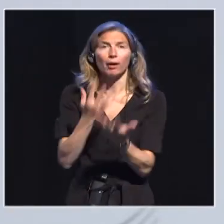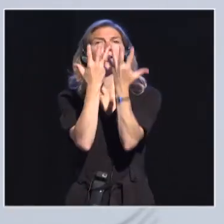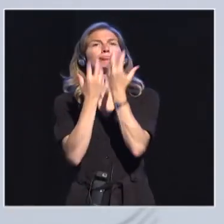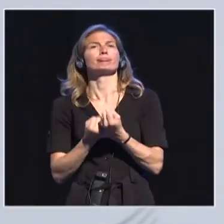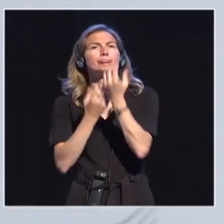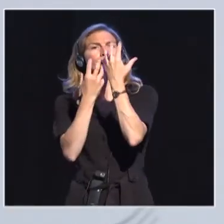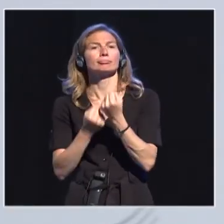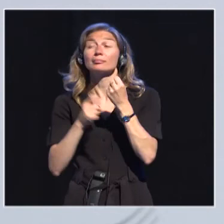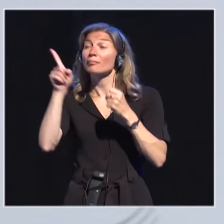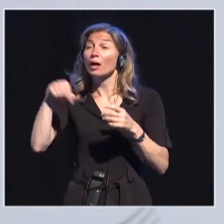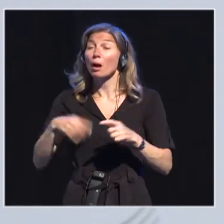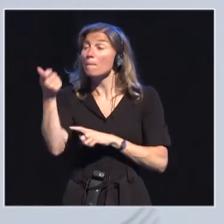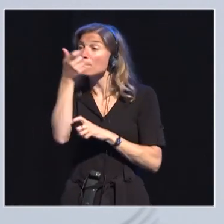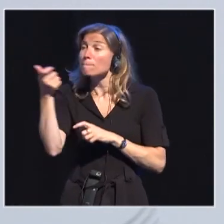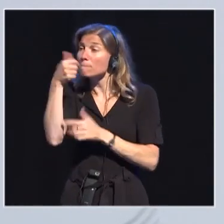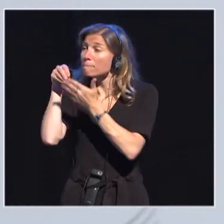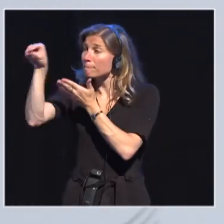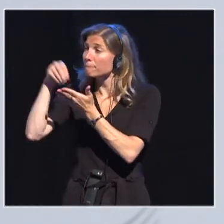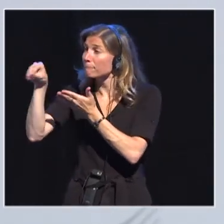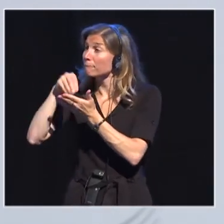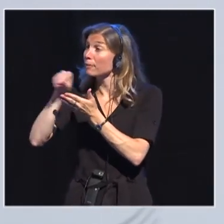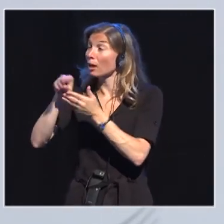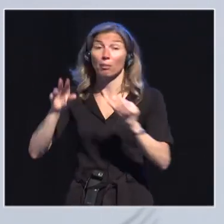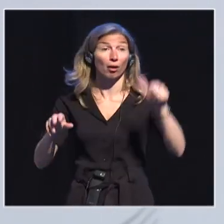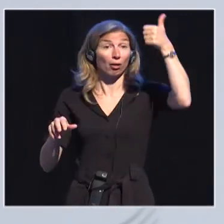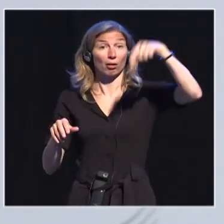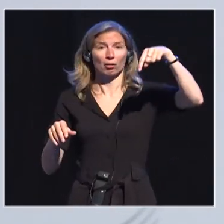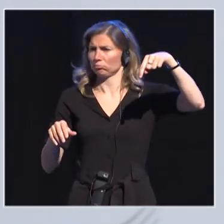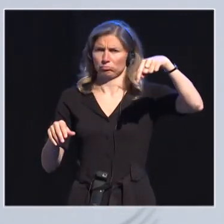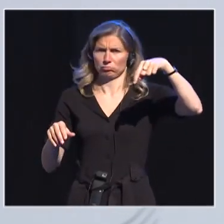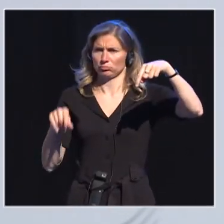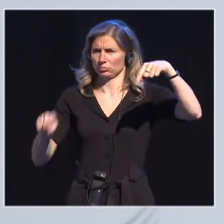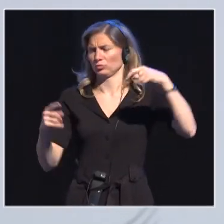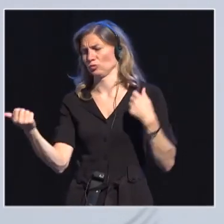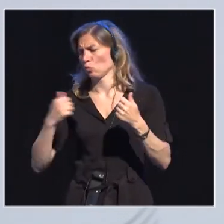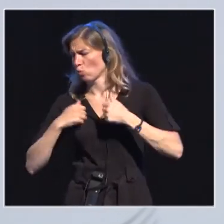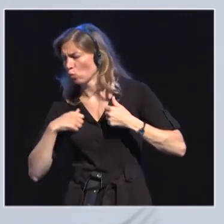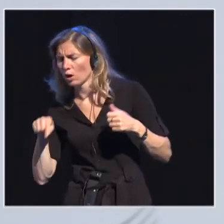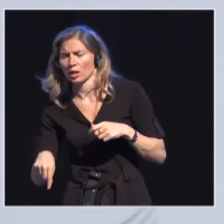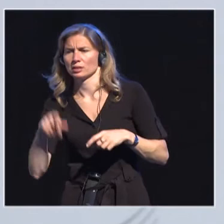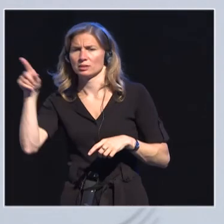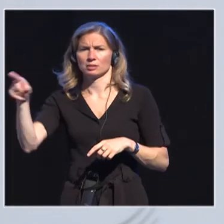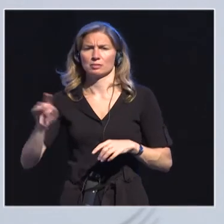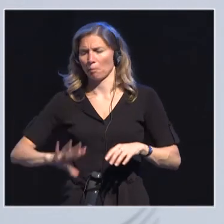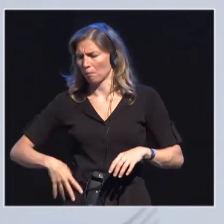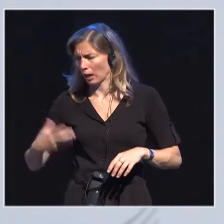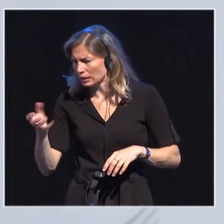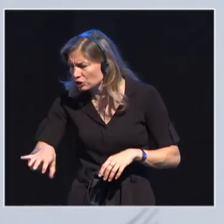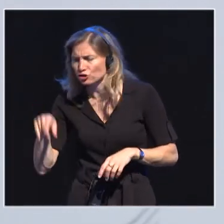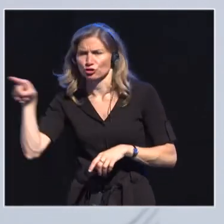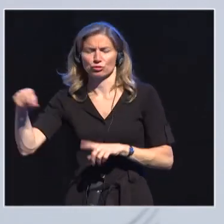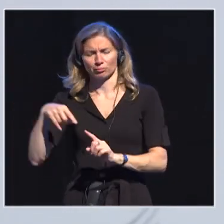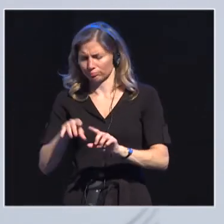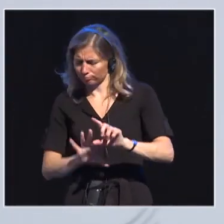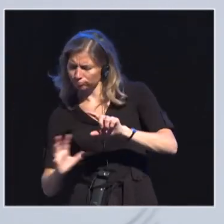payments, the place where it is happening today, it's not here, it's in Rwanda, it's in Bangladesh, it's in Kenya. If you look at